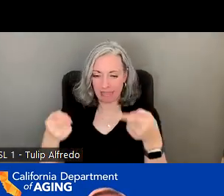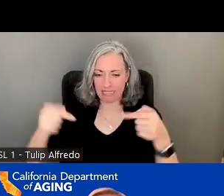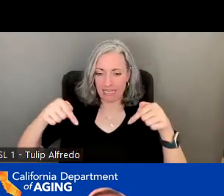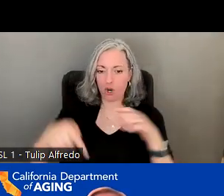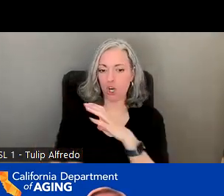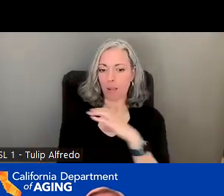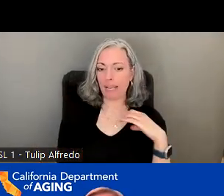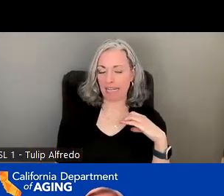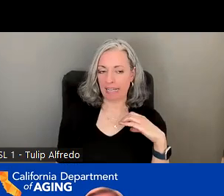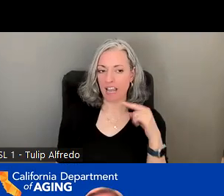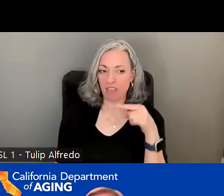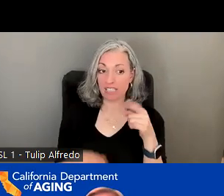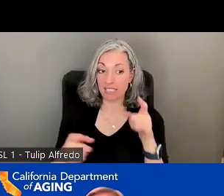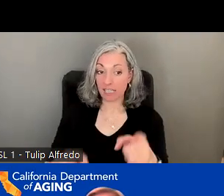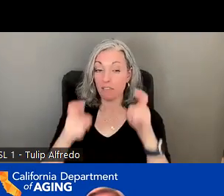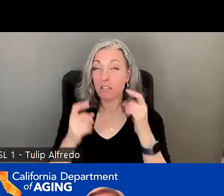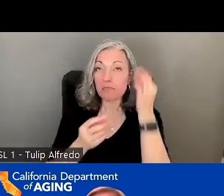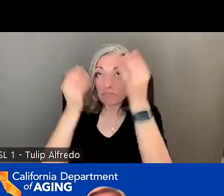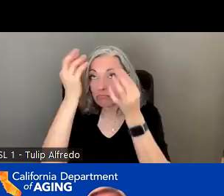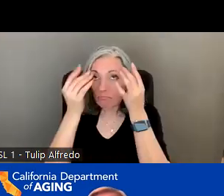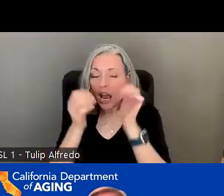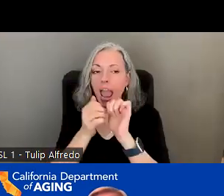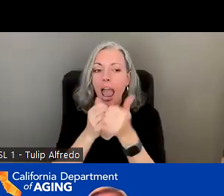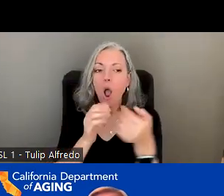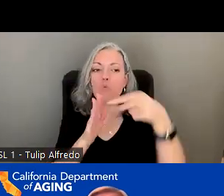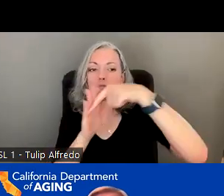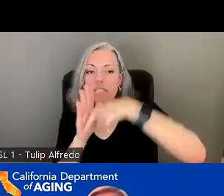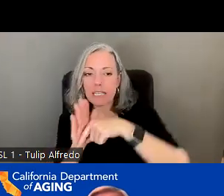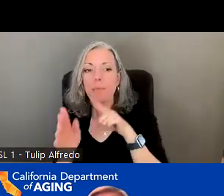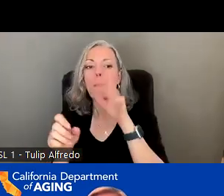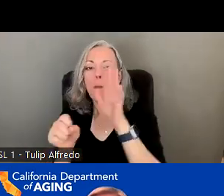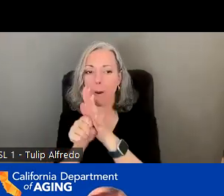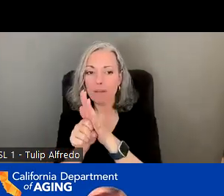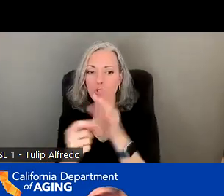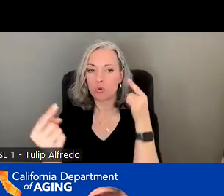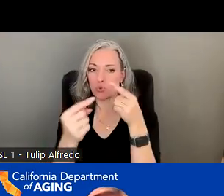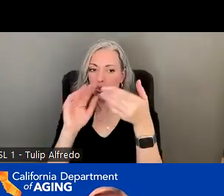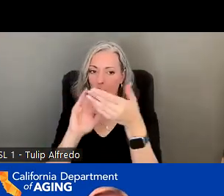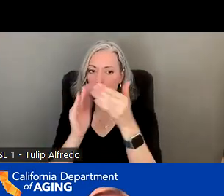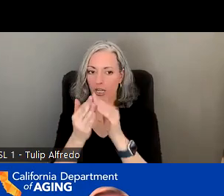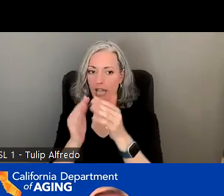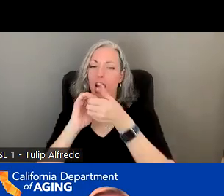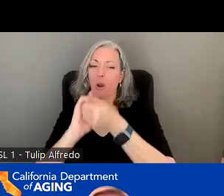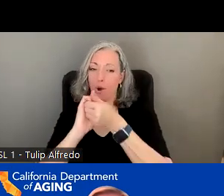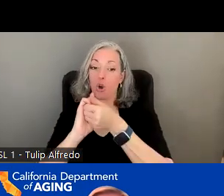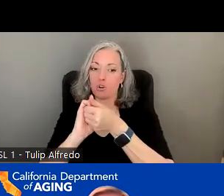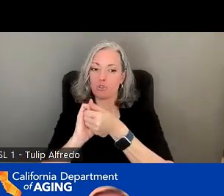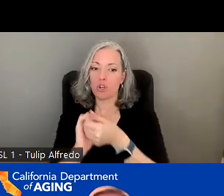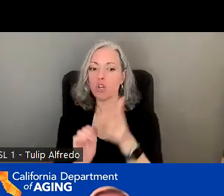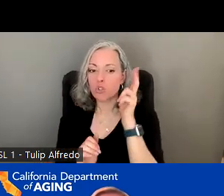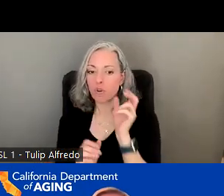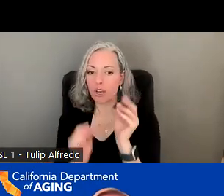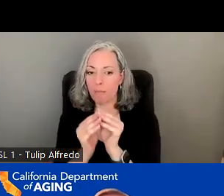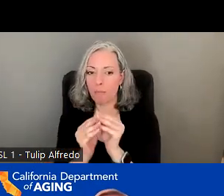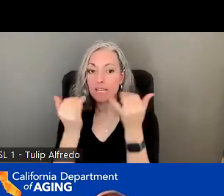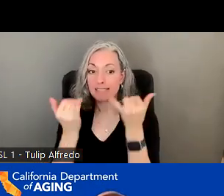And this has given us thought about how we could even deepen our commitment to the community and our partners. So we'll be hearing more on today's